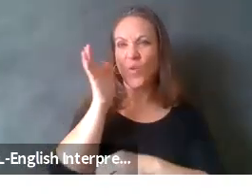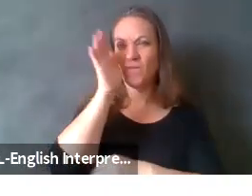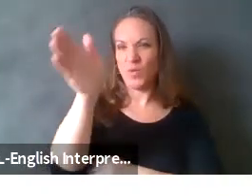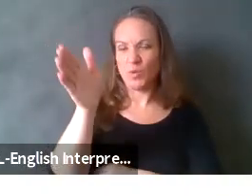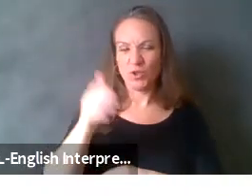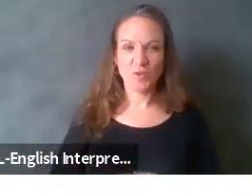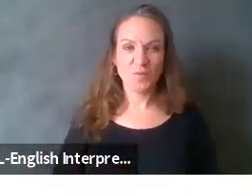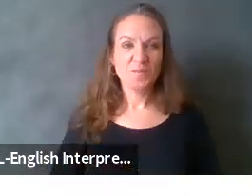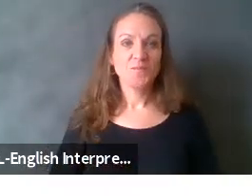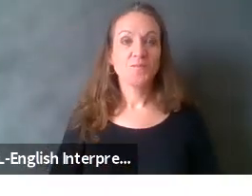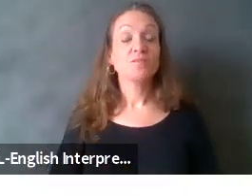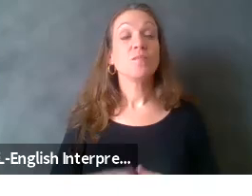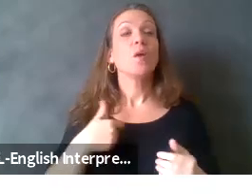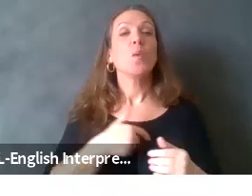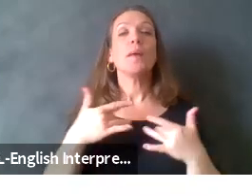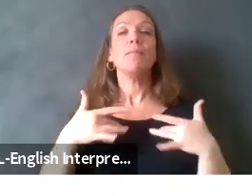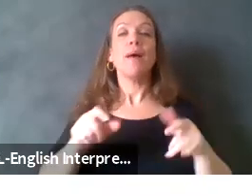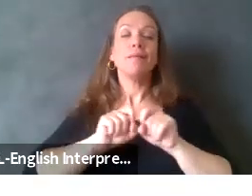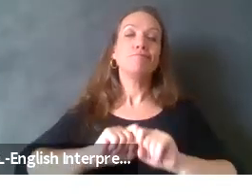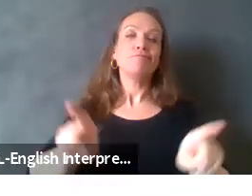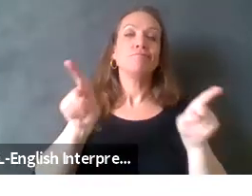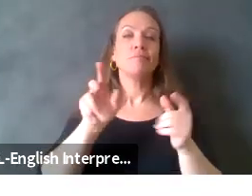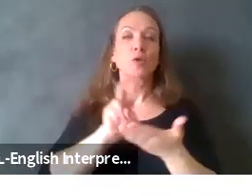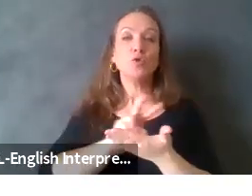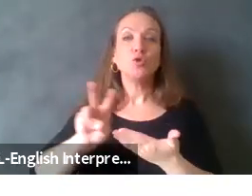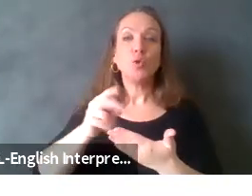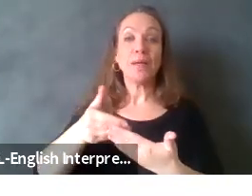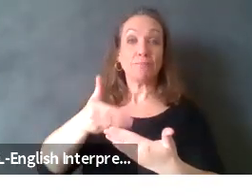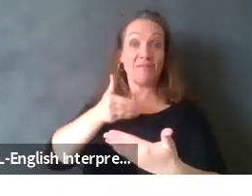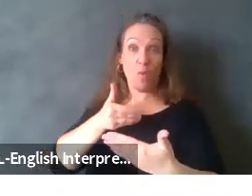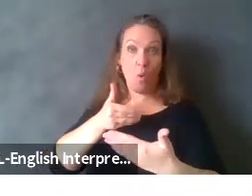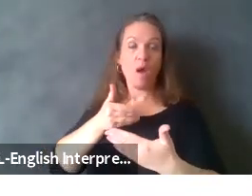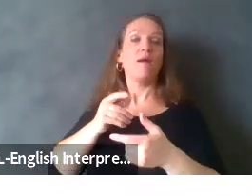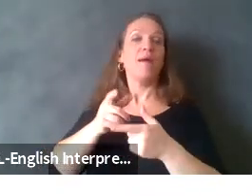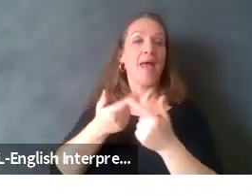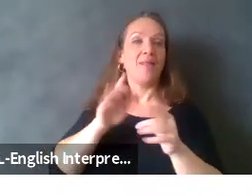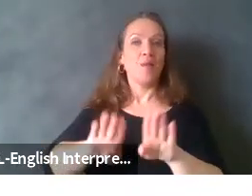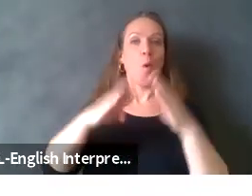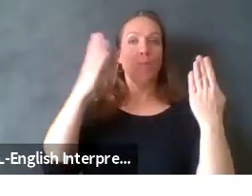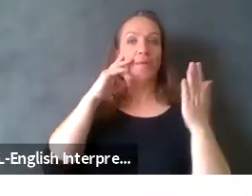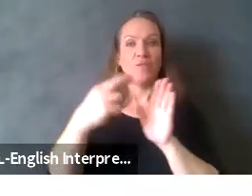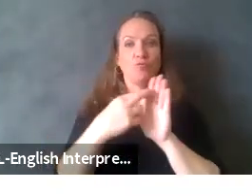The notices go out 2 weeks before the next webinar and open that webinar to registration.